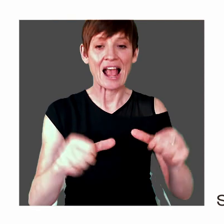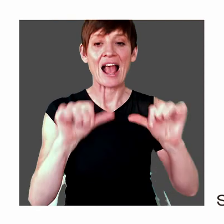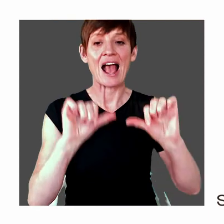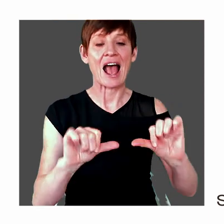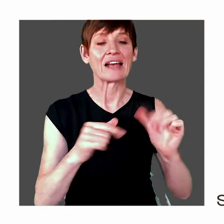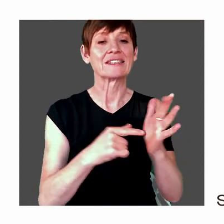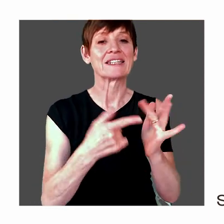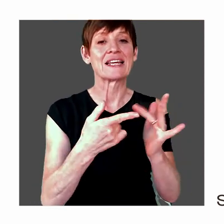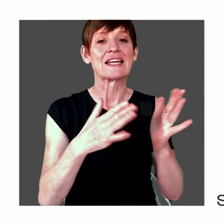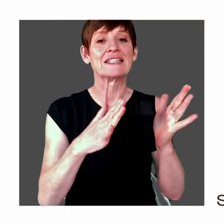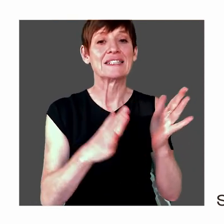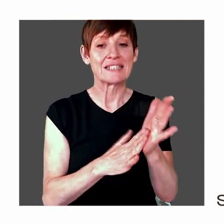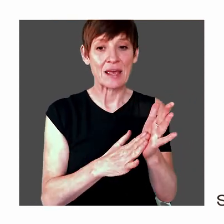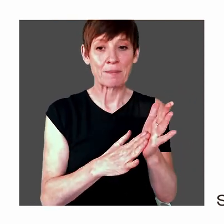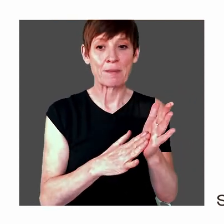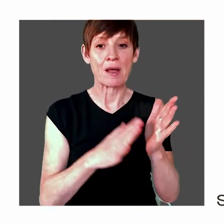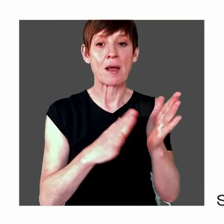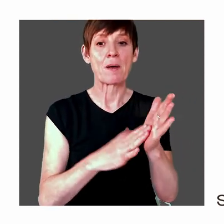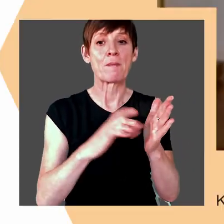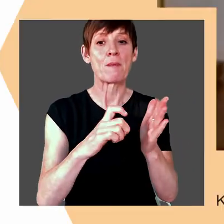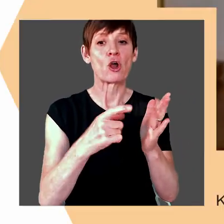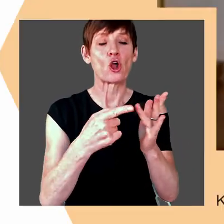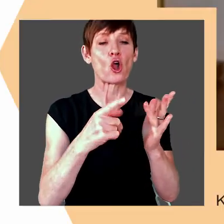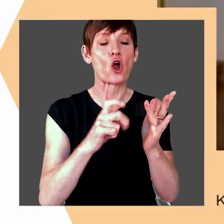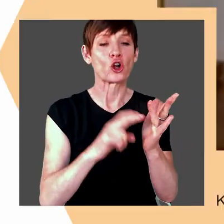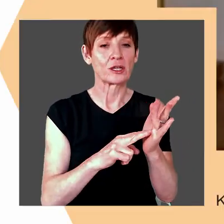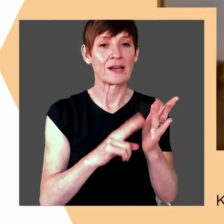who's graduated in MA photography.